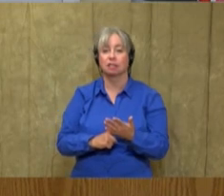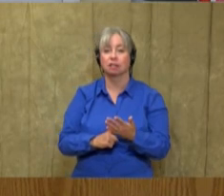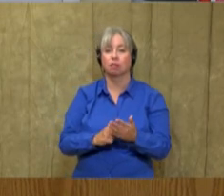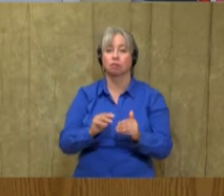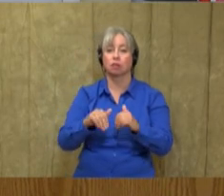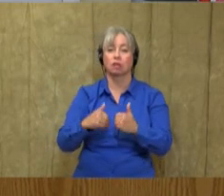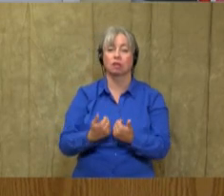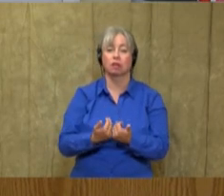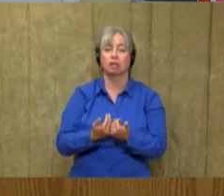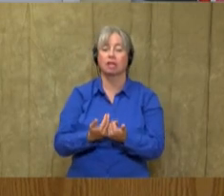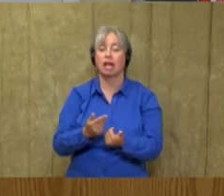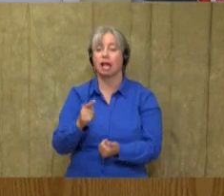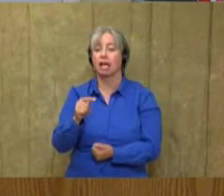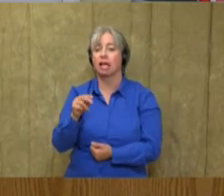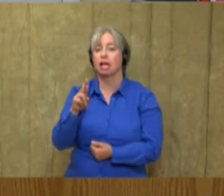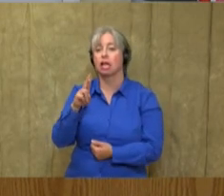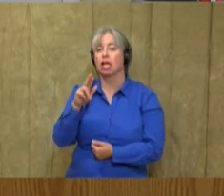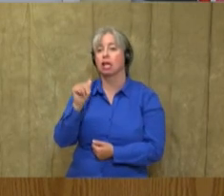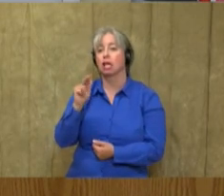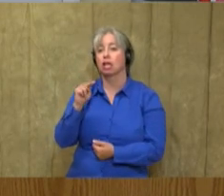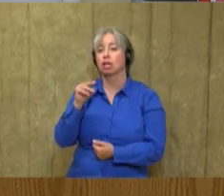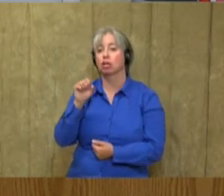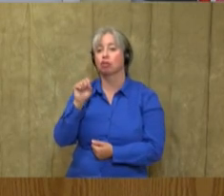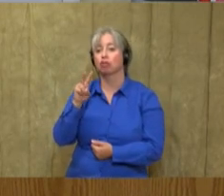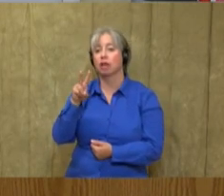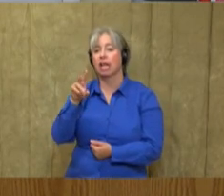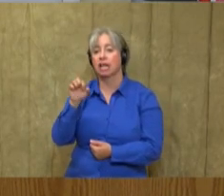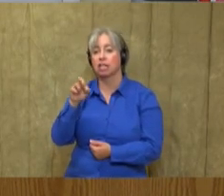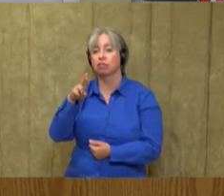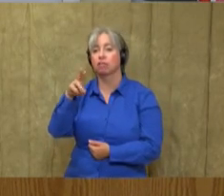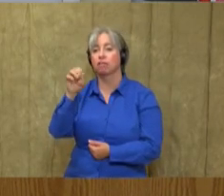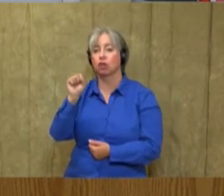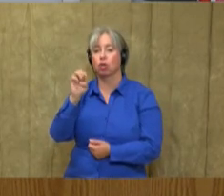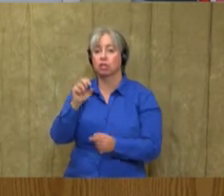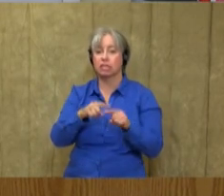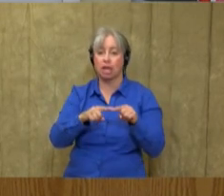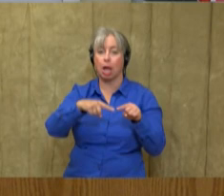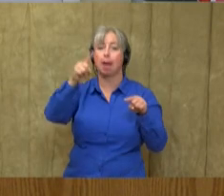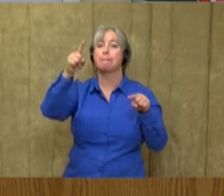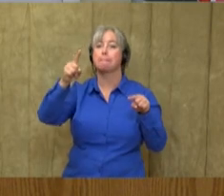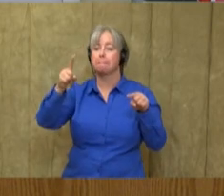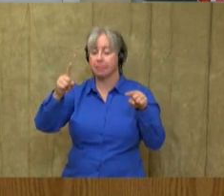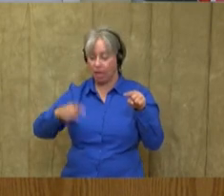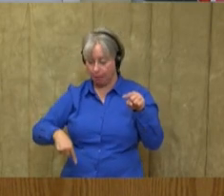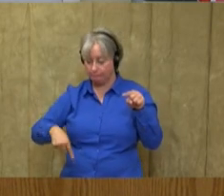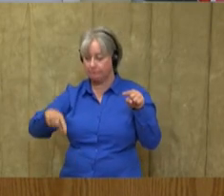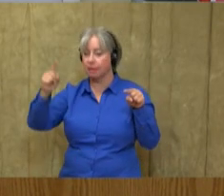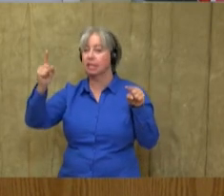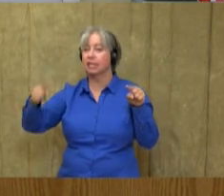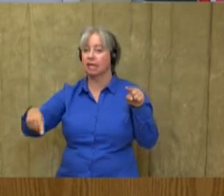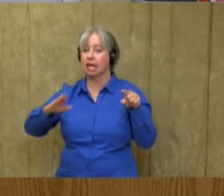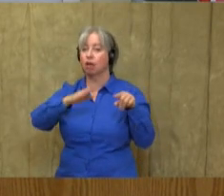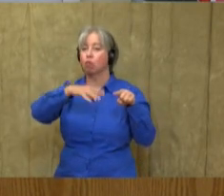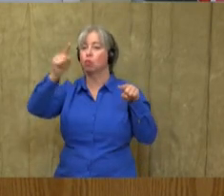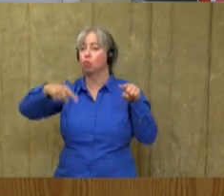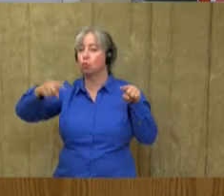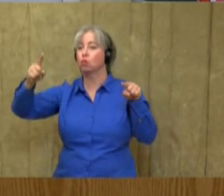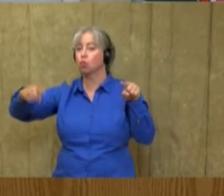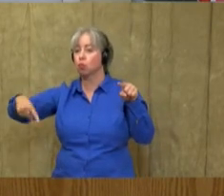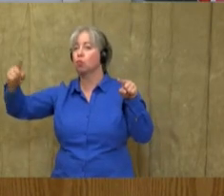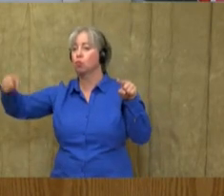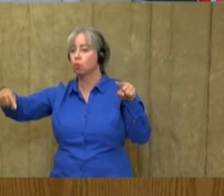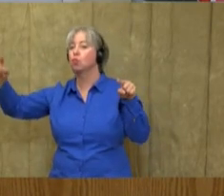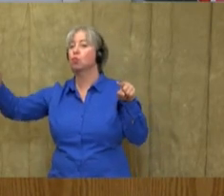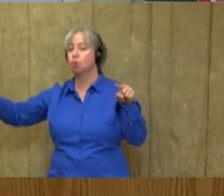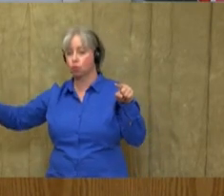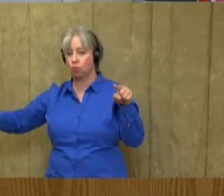a transverse wave, so that's our wave we see here, where it's going up and down. So the motion